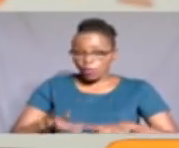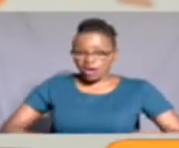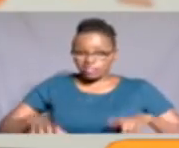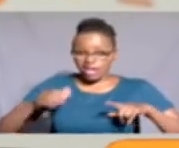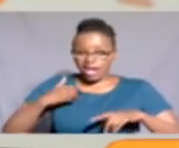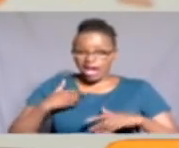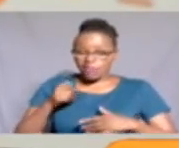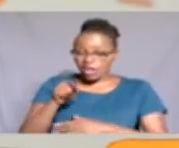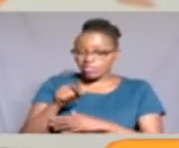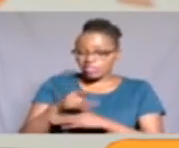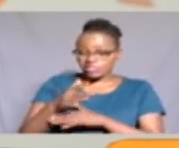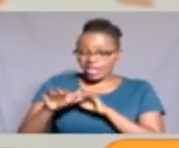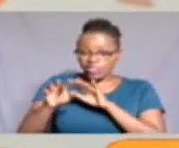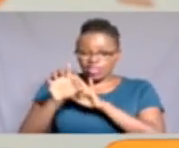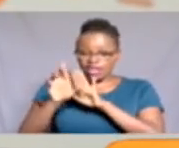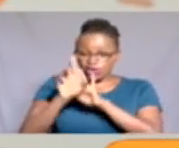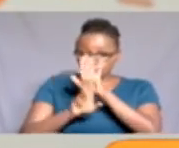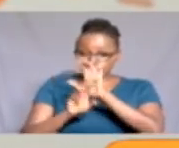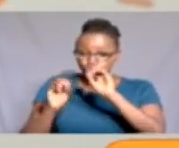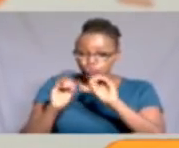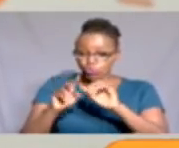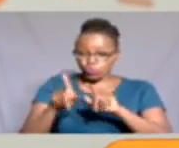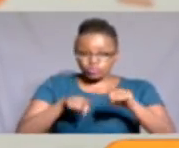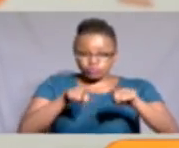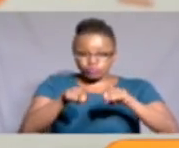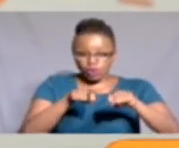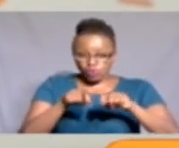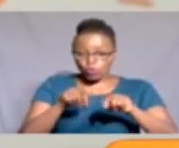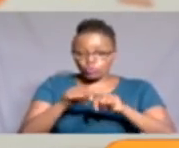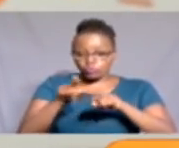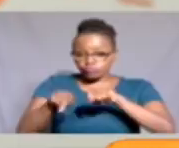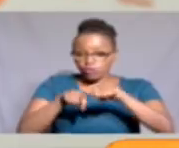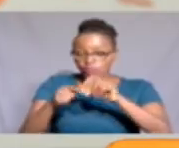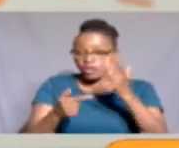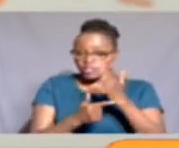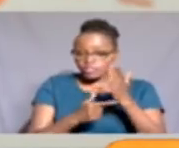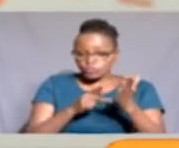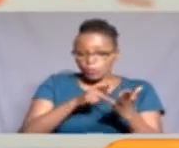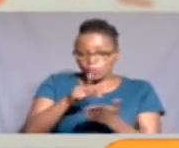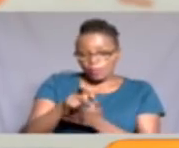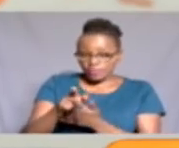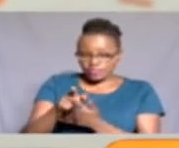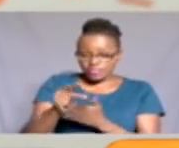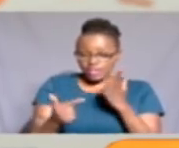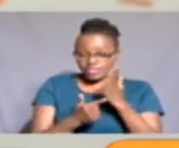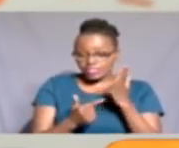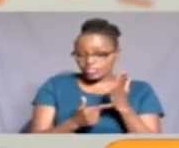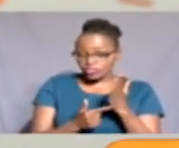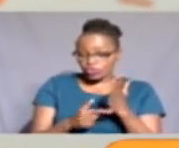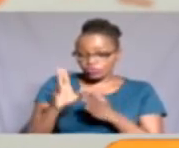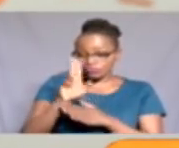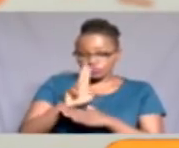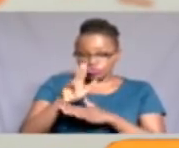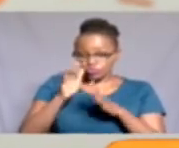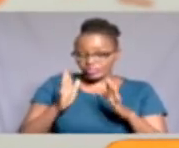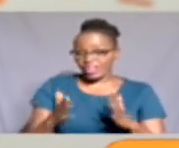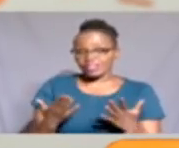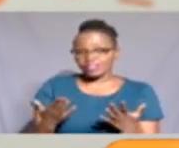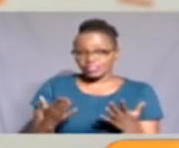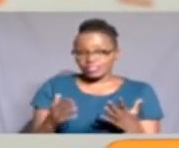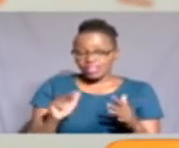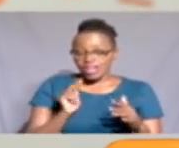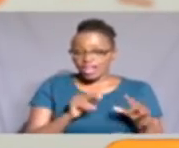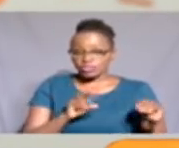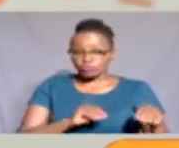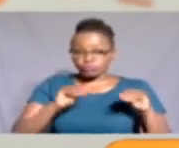have laws that govern or regulate digital payment service providers. And then we moved